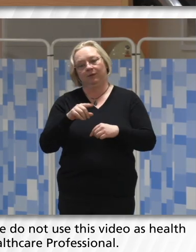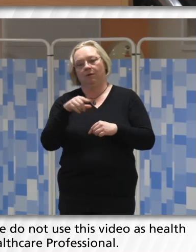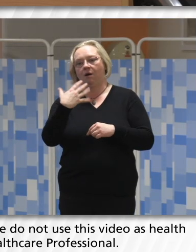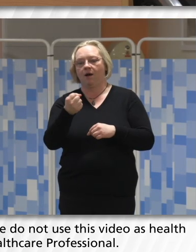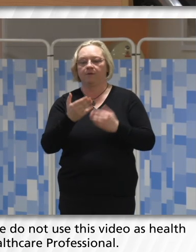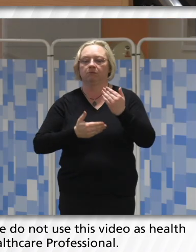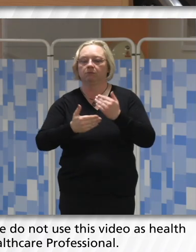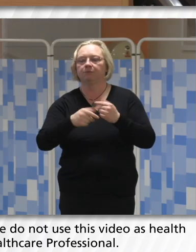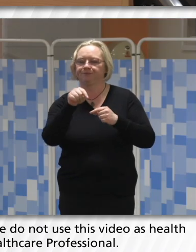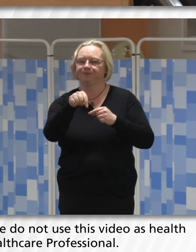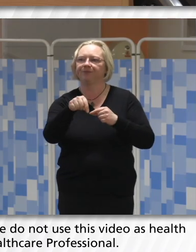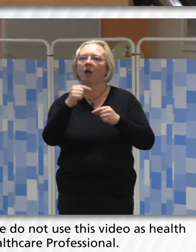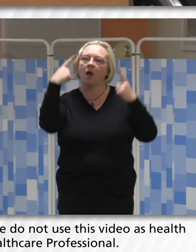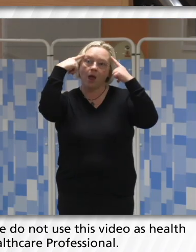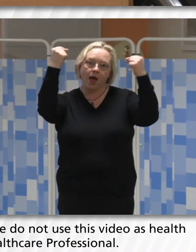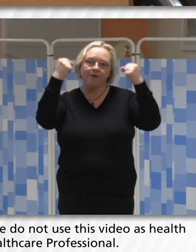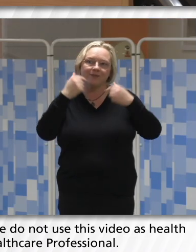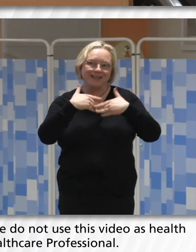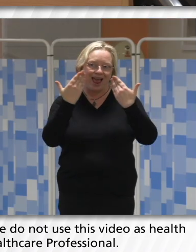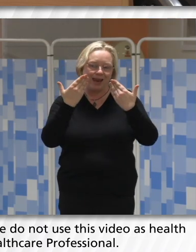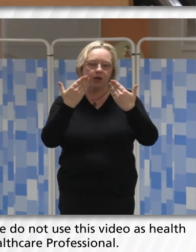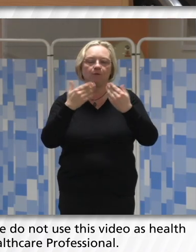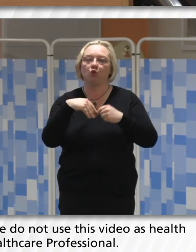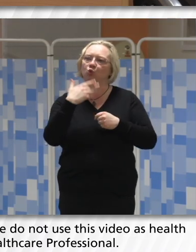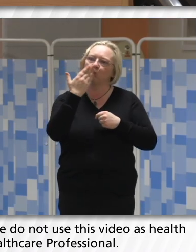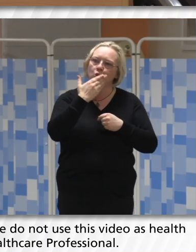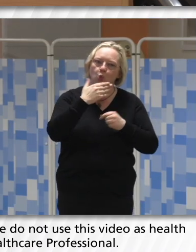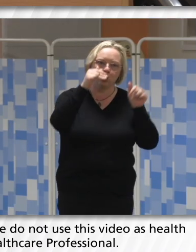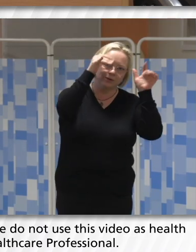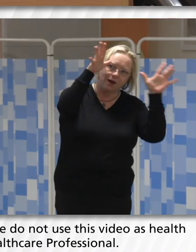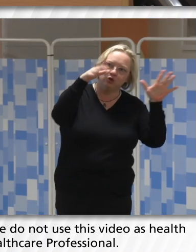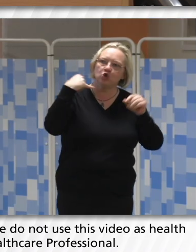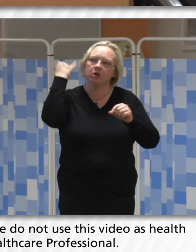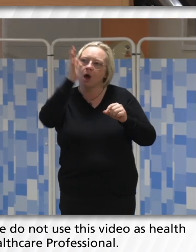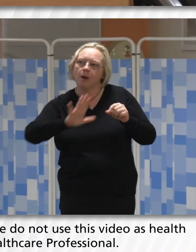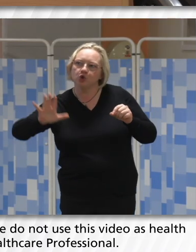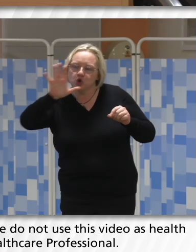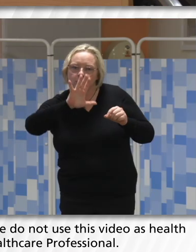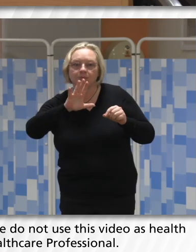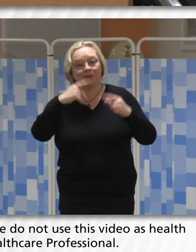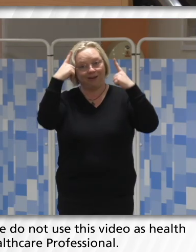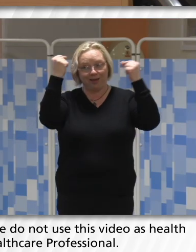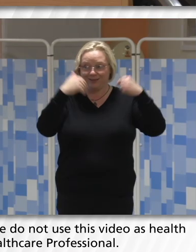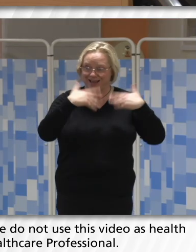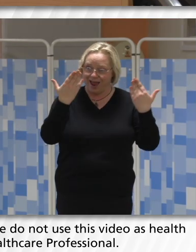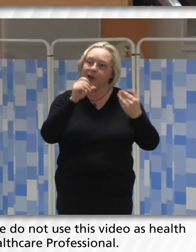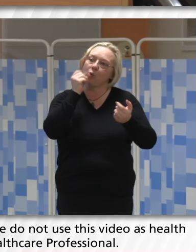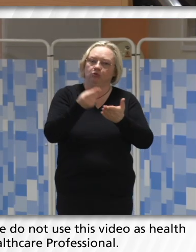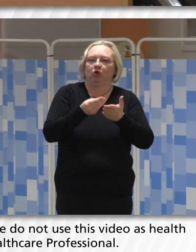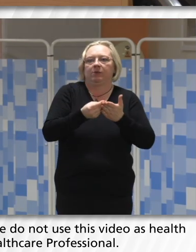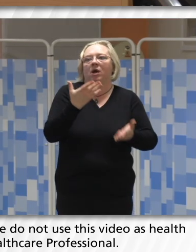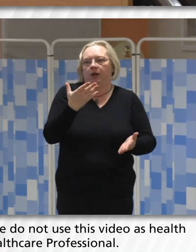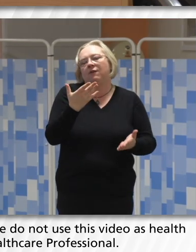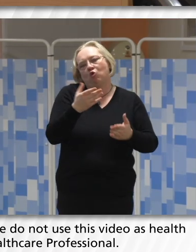at the moment with schools. So we've got schools across Derbyshire and Staffordshire having their Elf Days and raising money for the